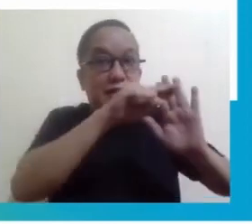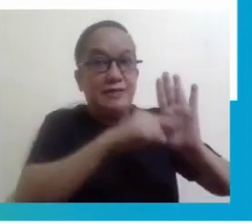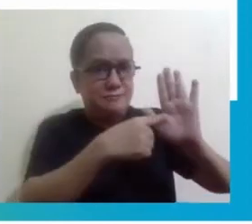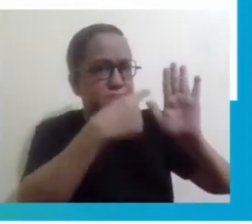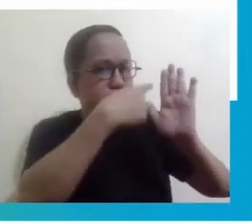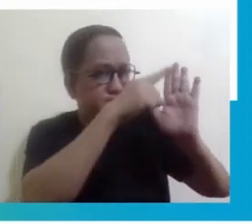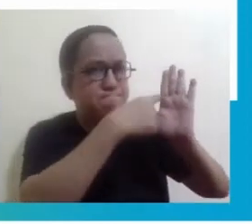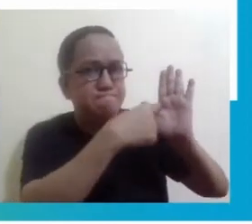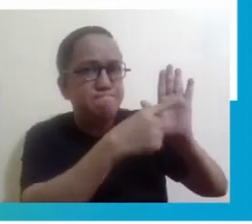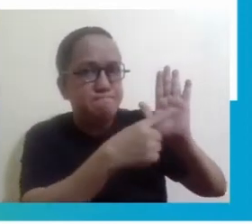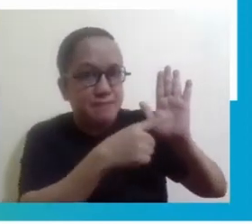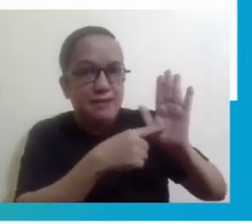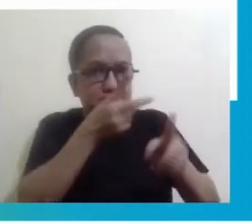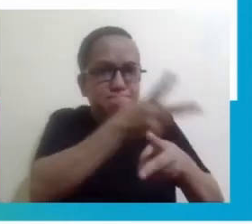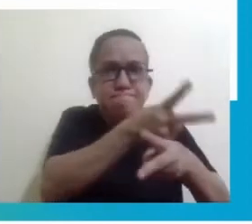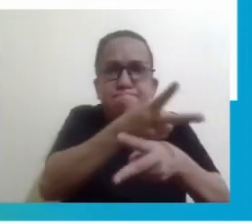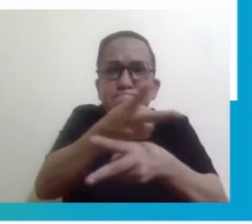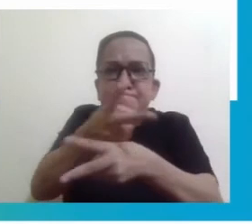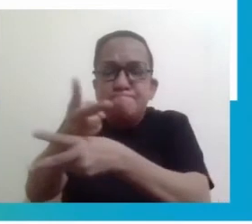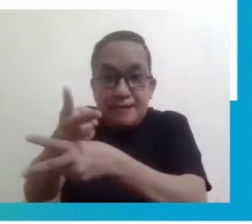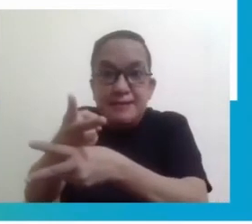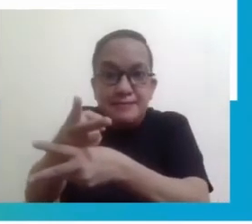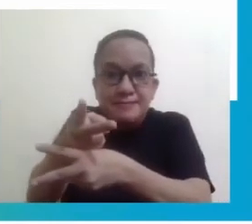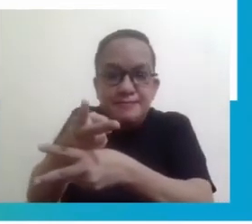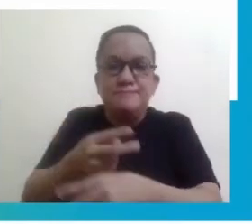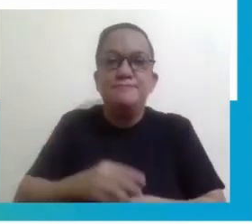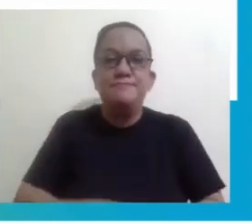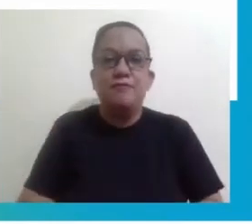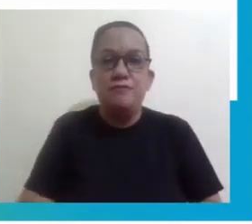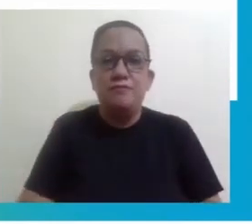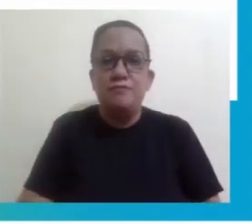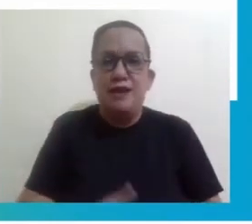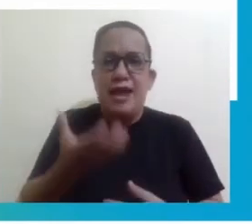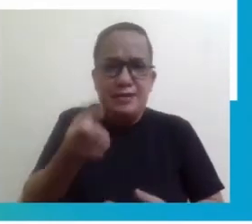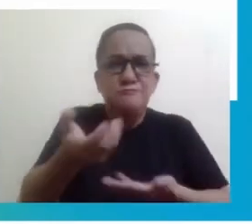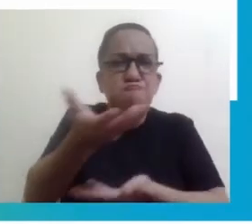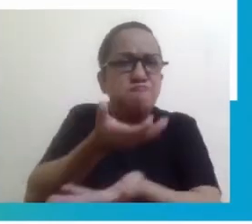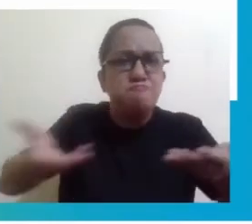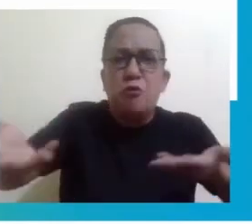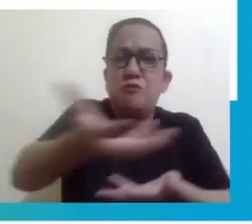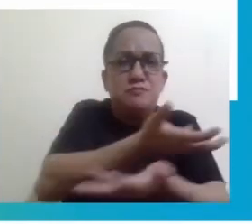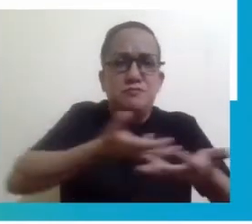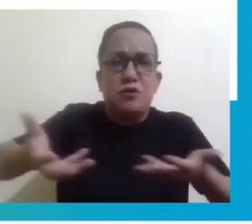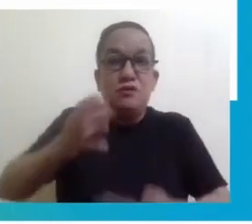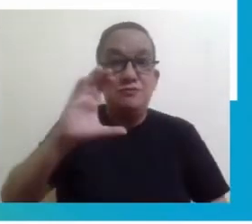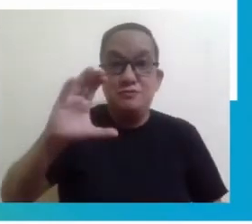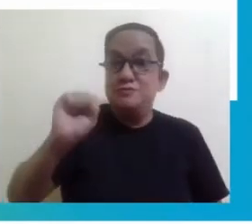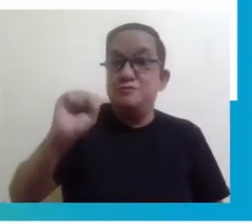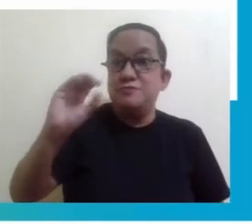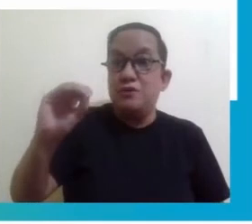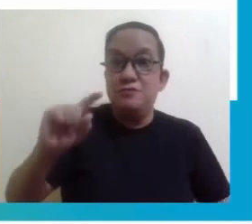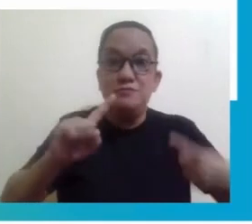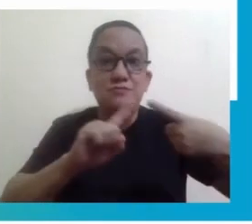We have already had quite intensive discussions with the CSOs, including the NGO forum on ADB, to feed